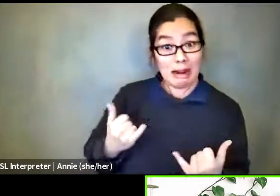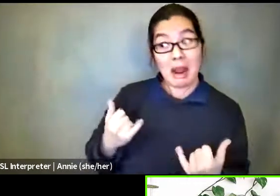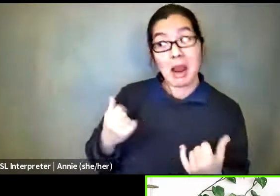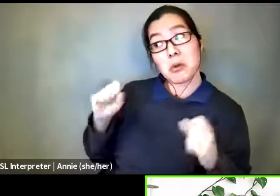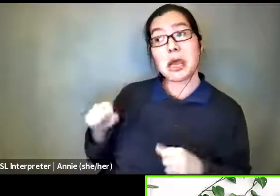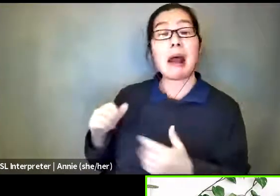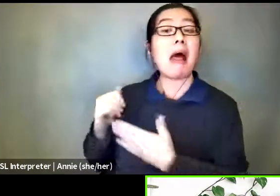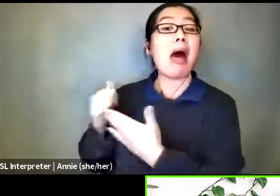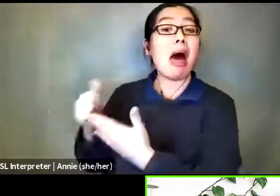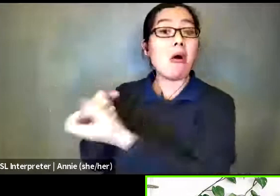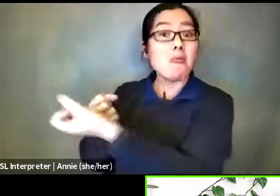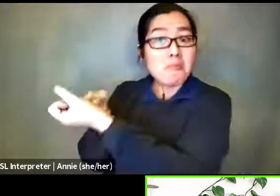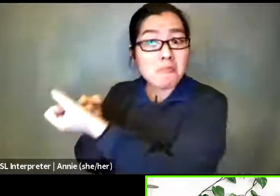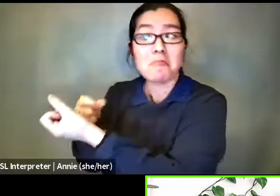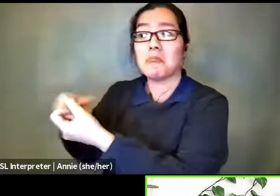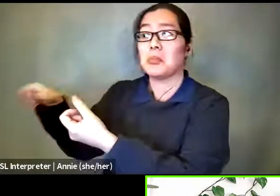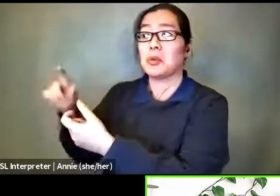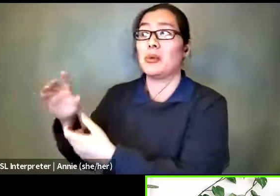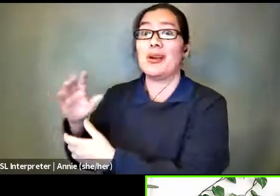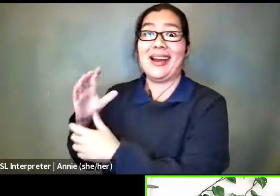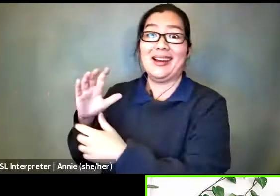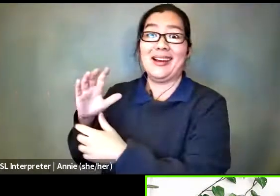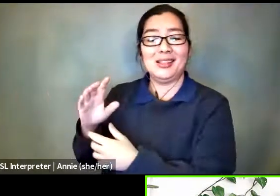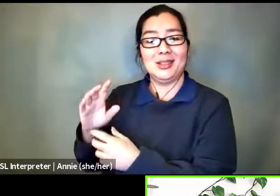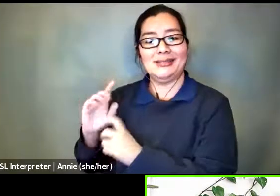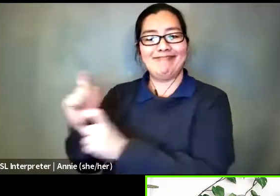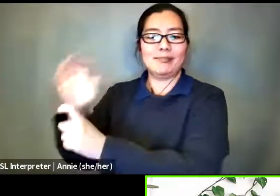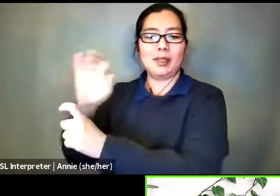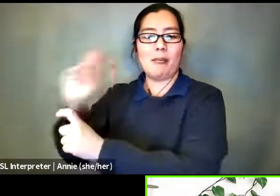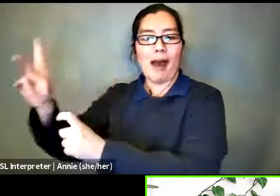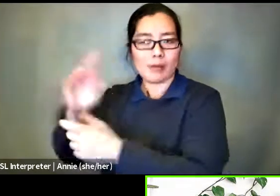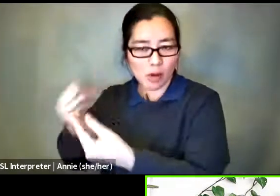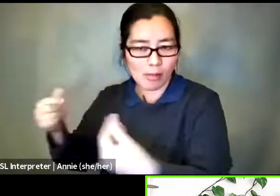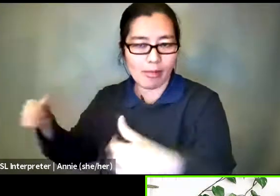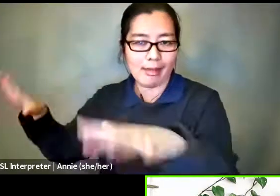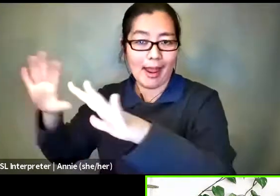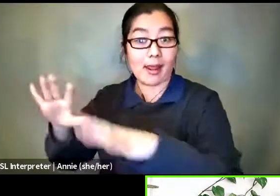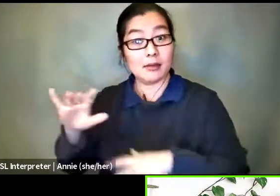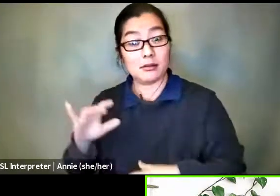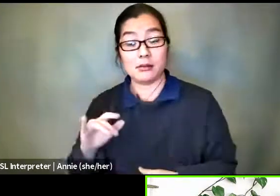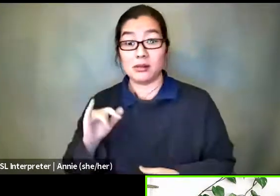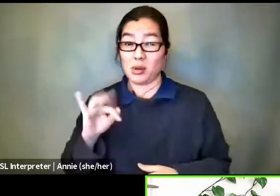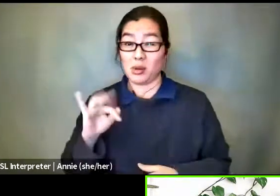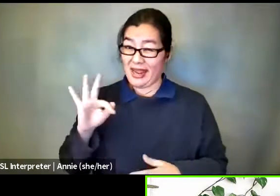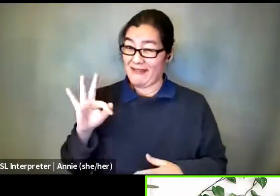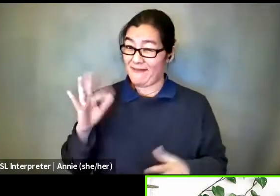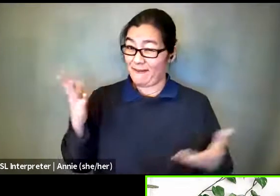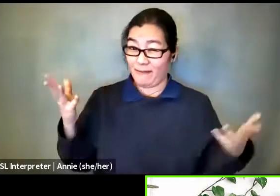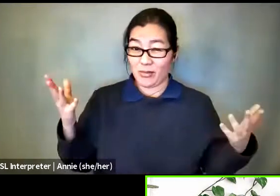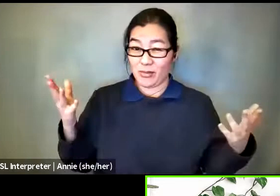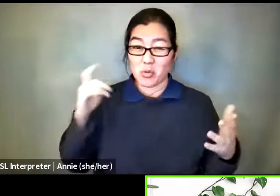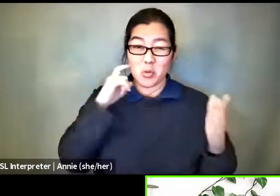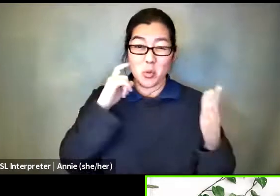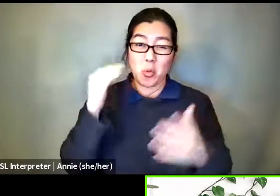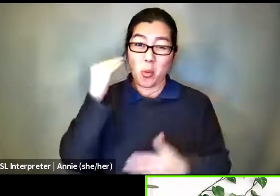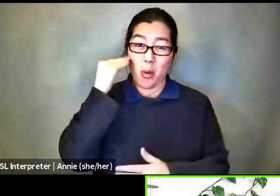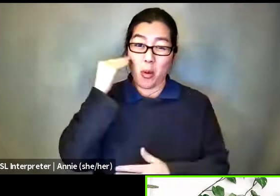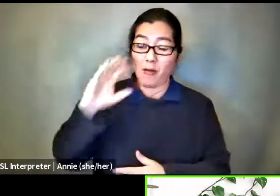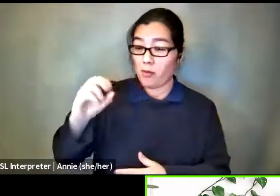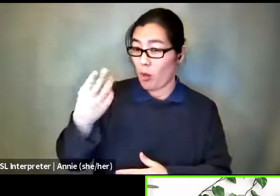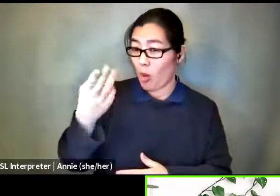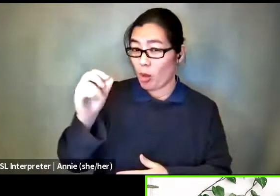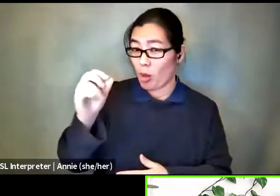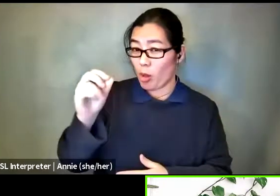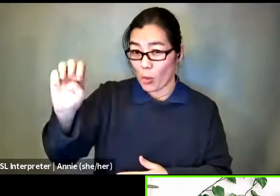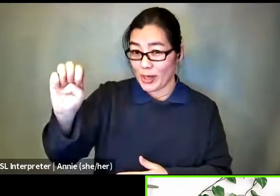if you're here with us from Ohlone territories, please do have a look at the chat link. It's the